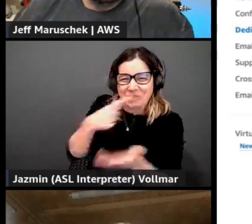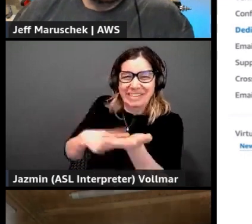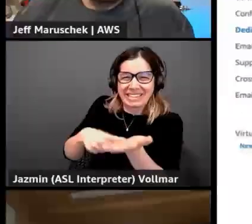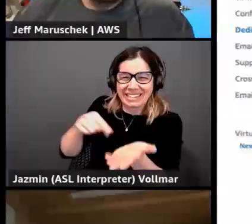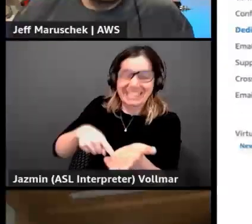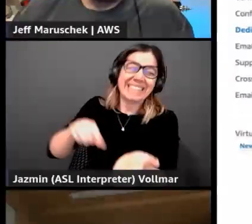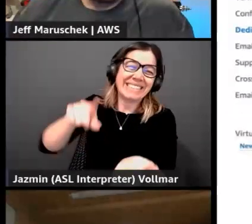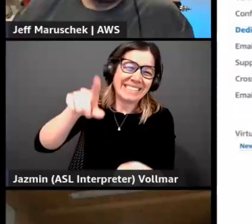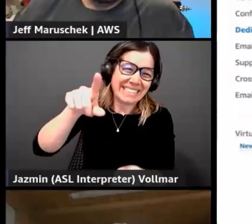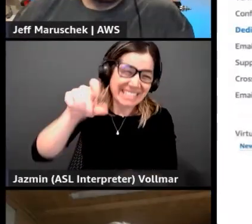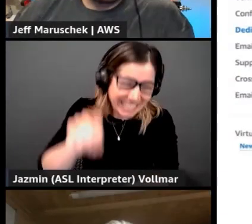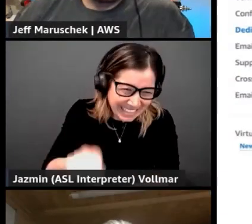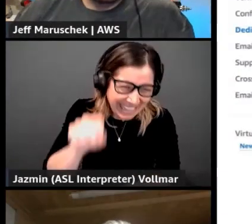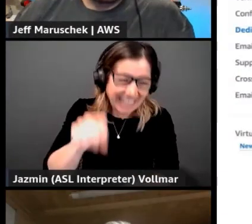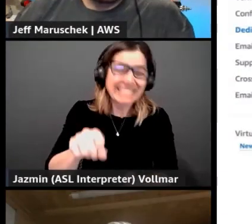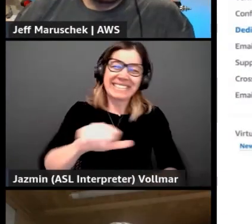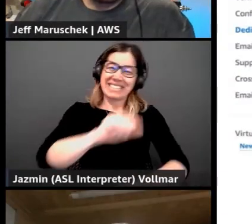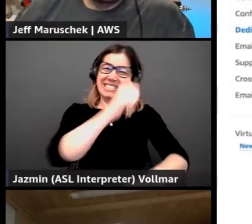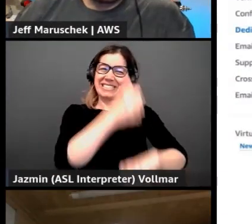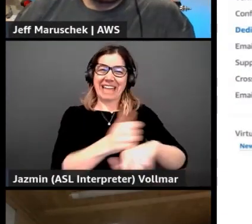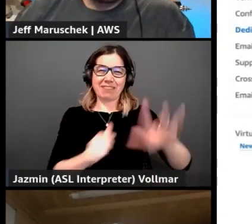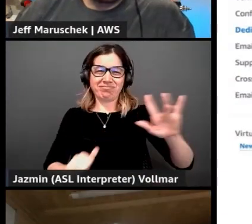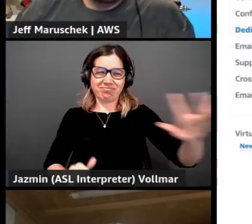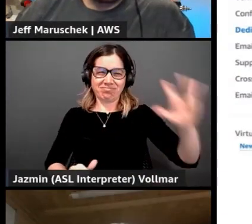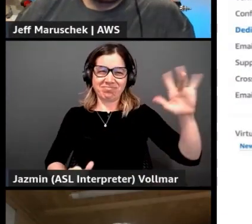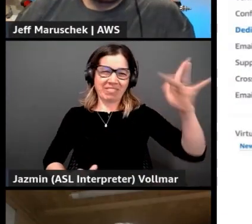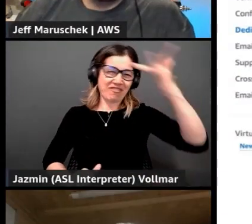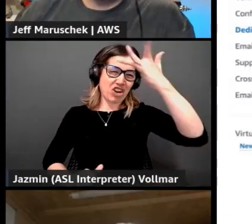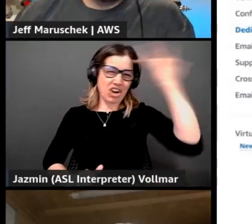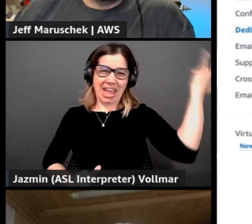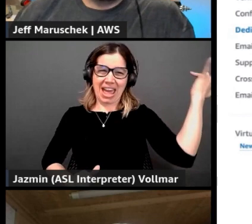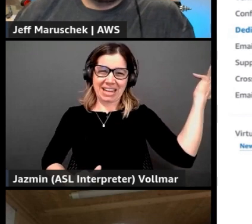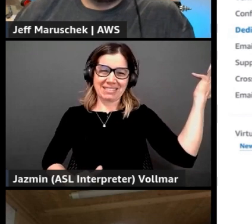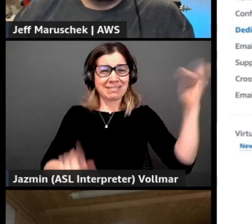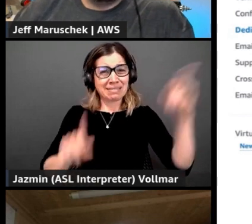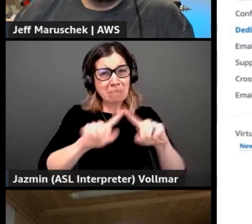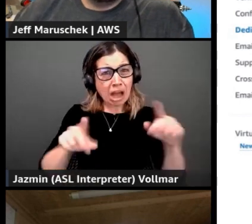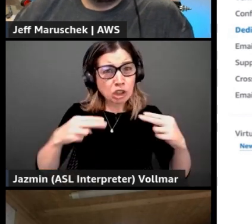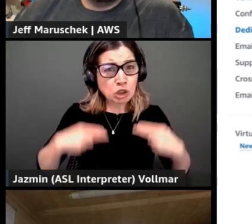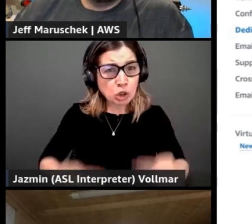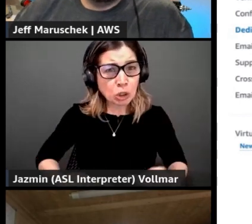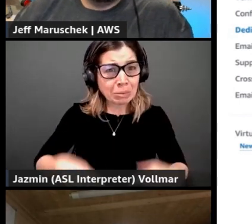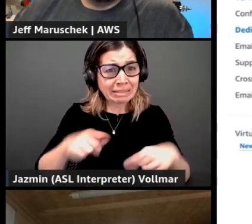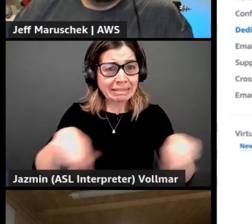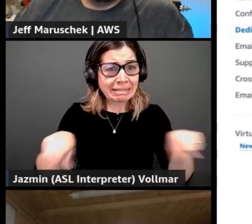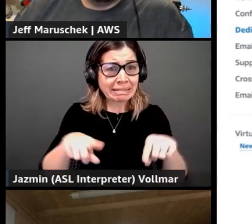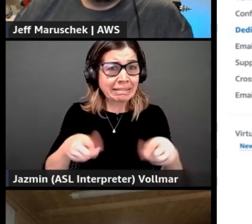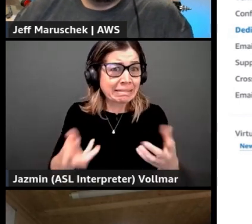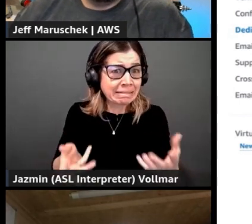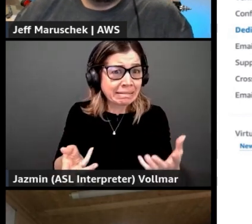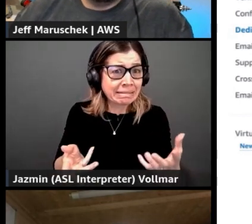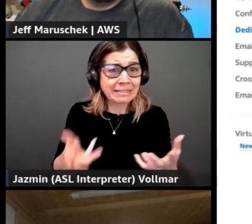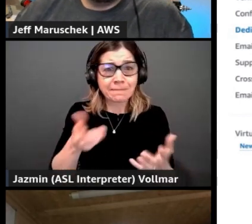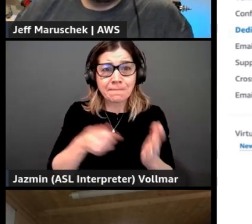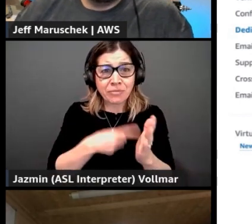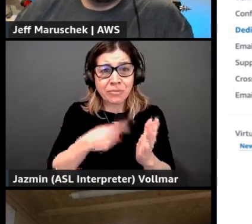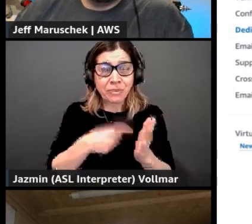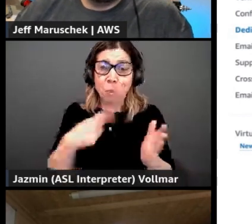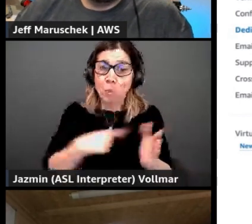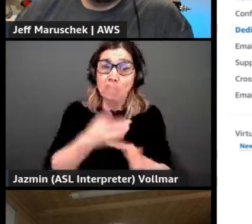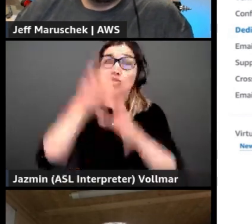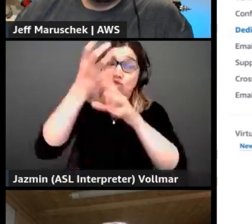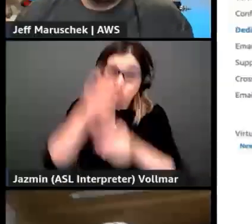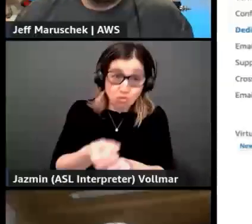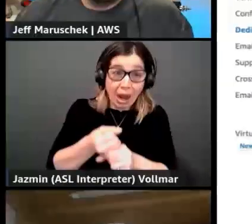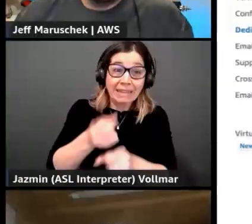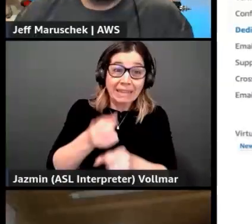say, yes, send and forget, right? But you know, we're all human, right? We Sure. kind of go, Yeah. we love AWS, we trust you guys, but we'd like